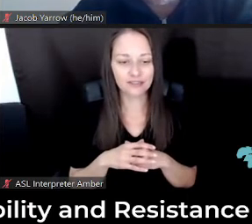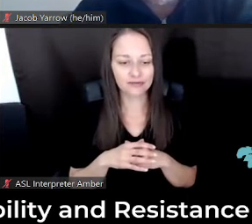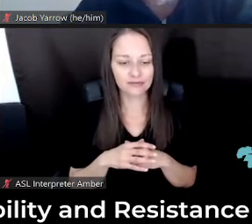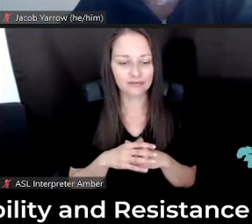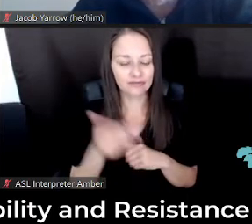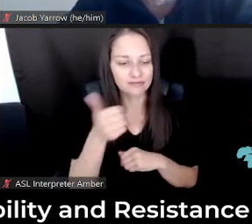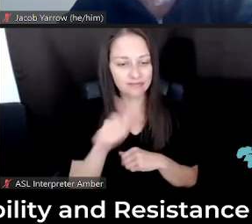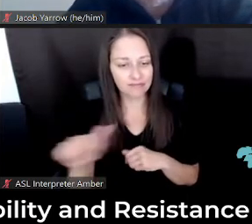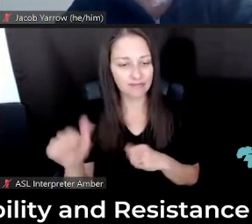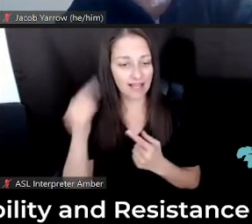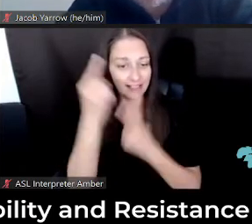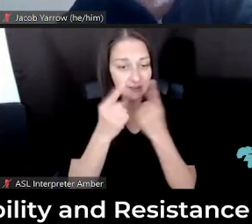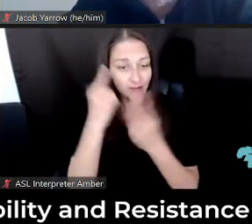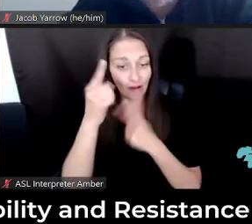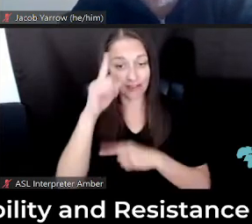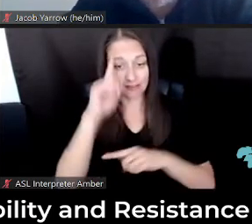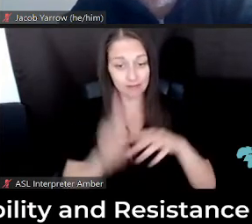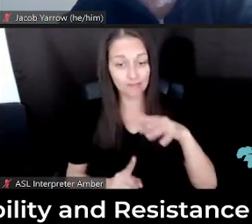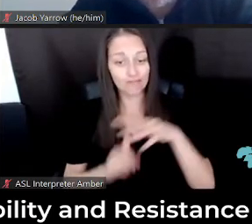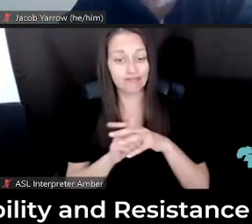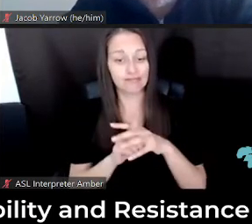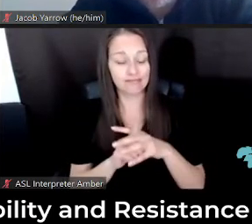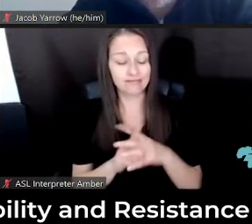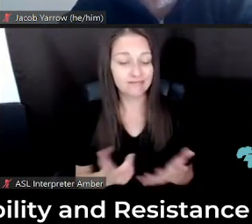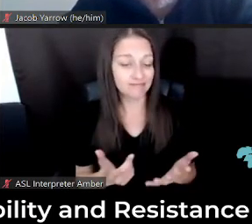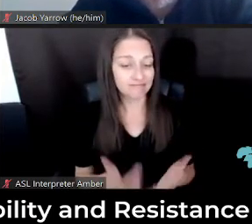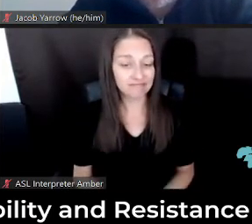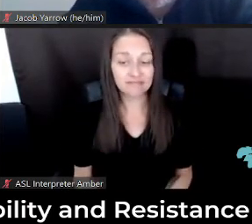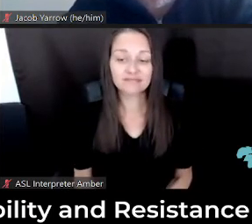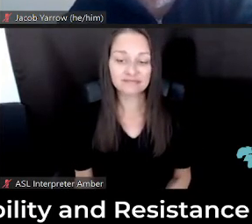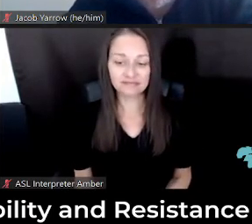any thoughts that have come to mind on this question.